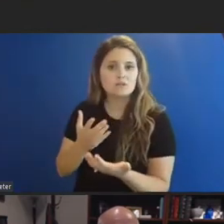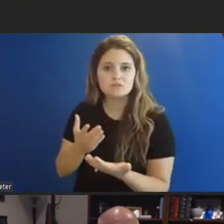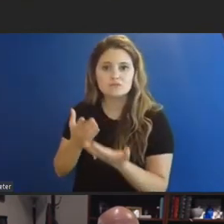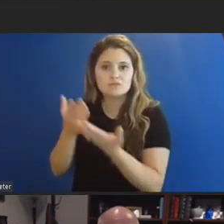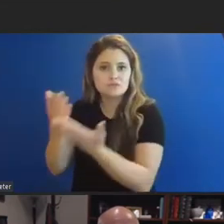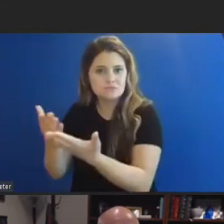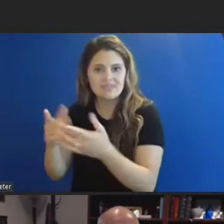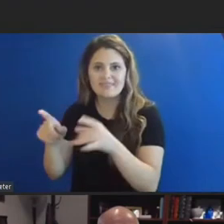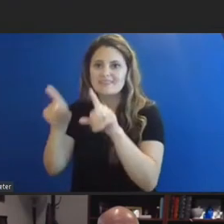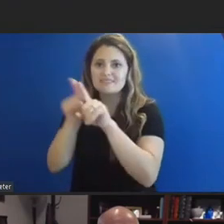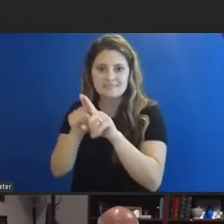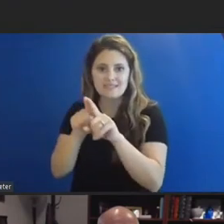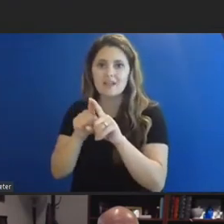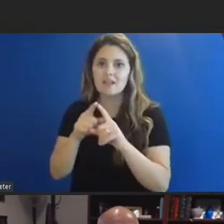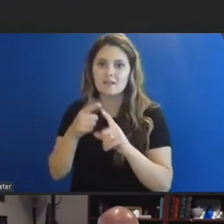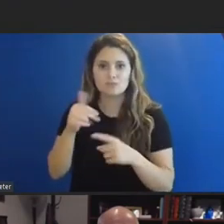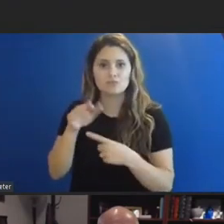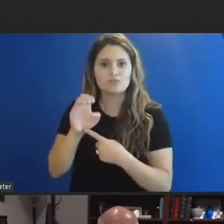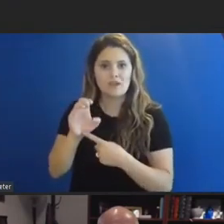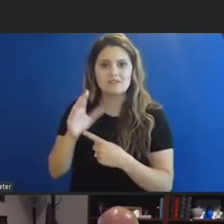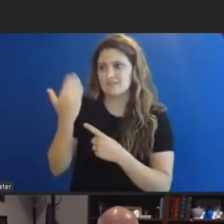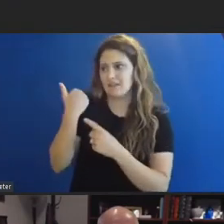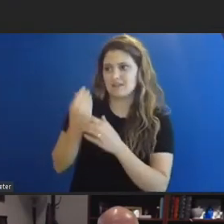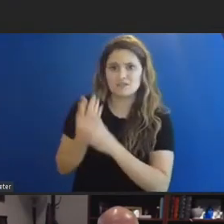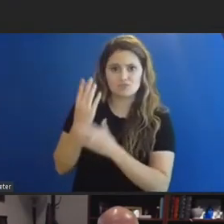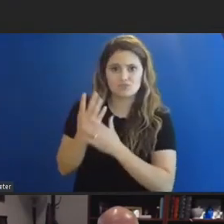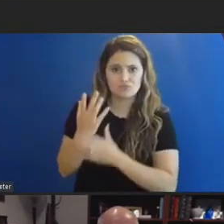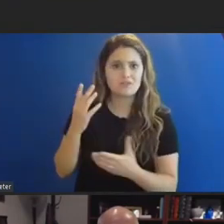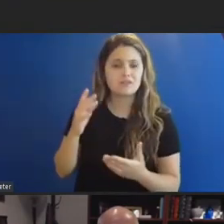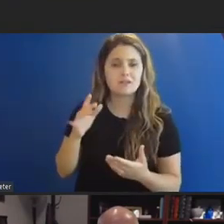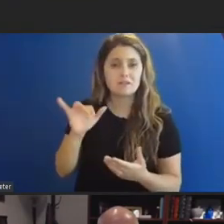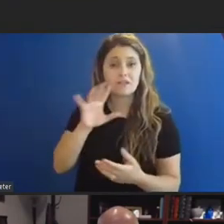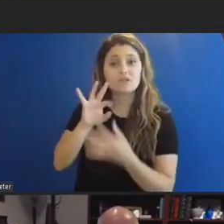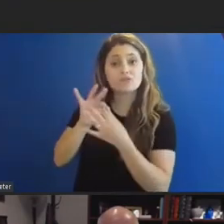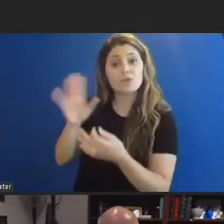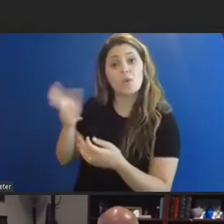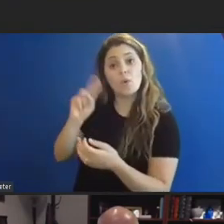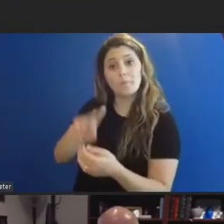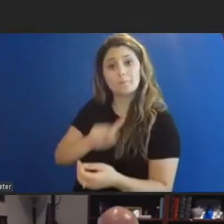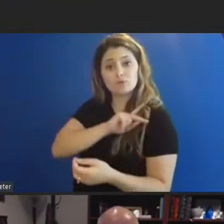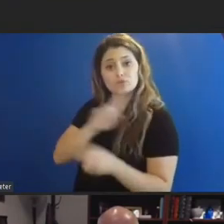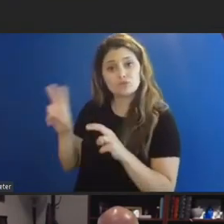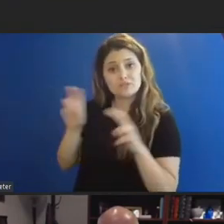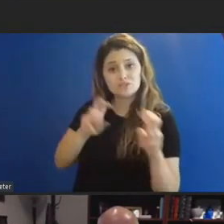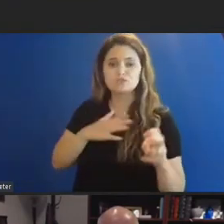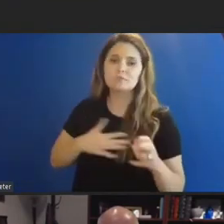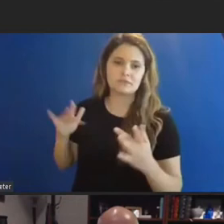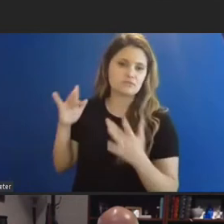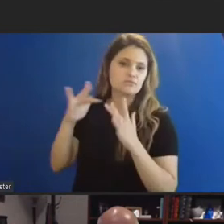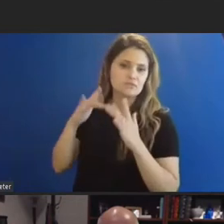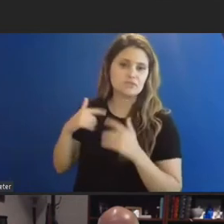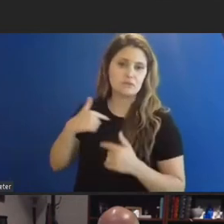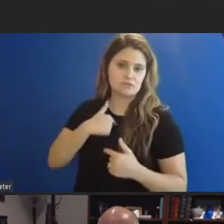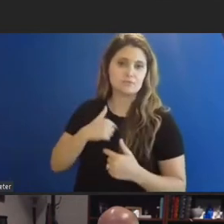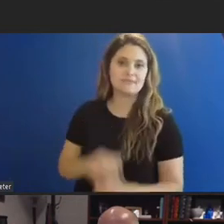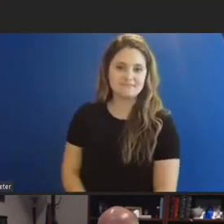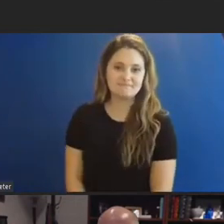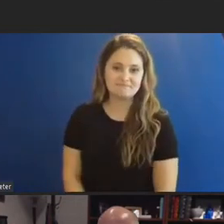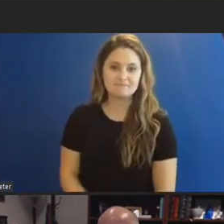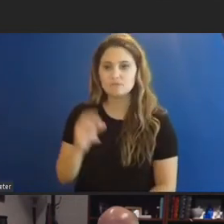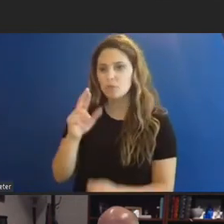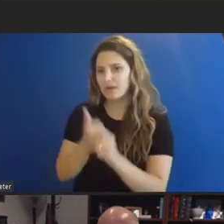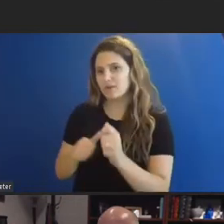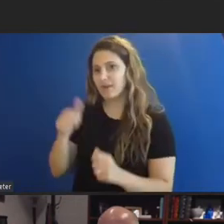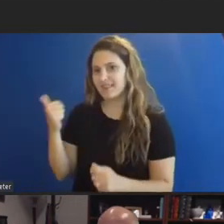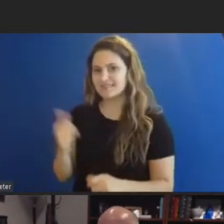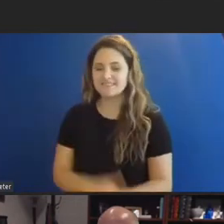grace that was extended to us last spring. And then again, related to your own personal issue, please reach out to me or anyone